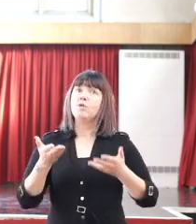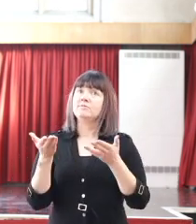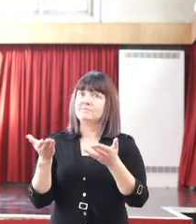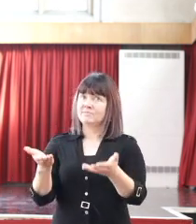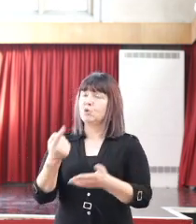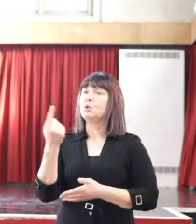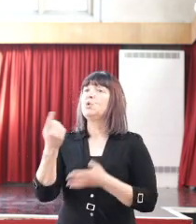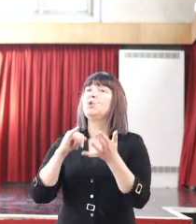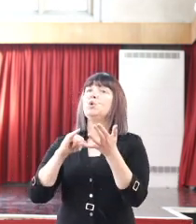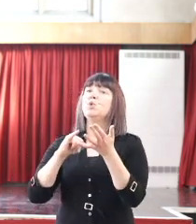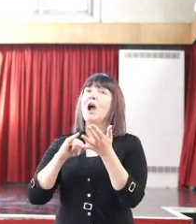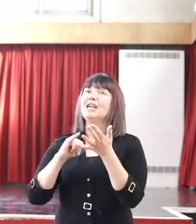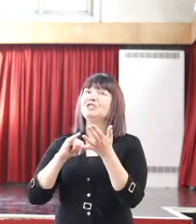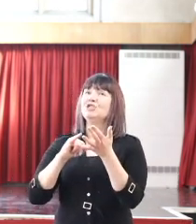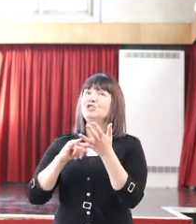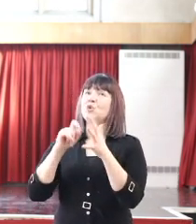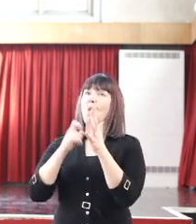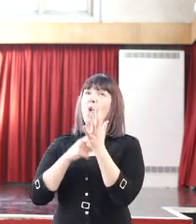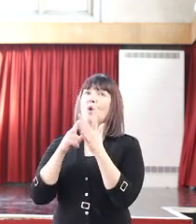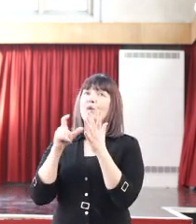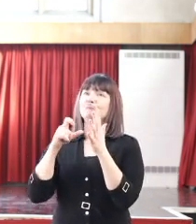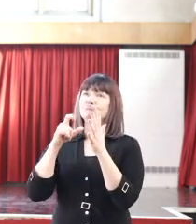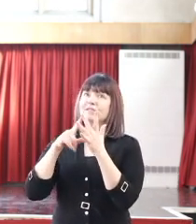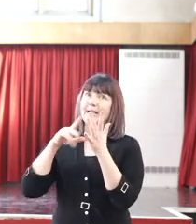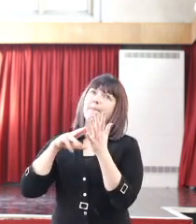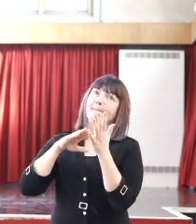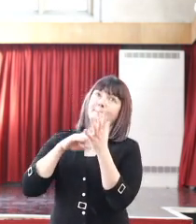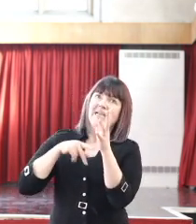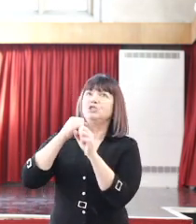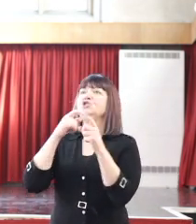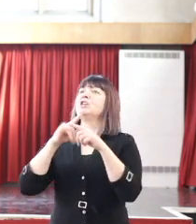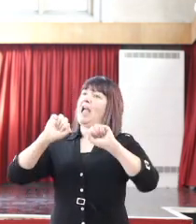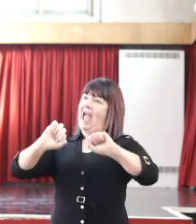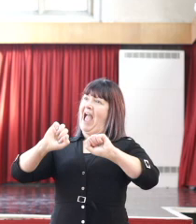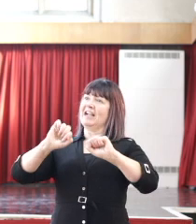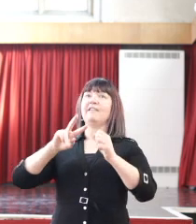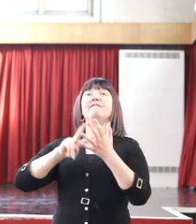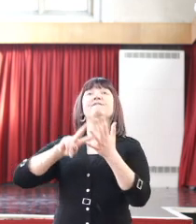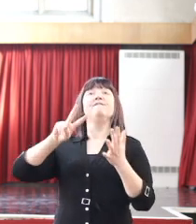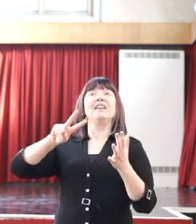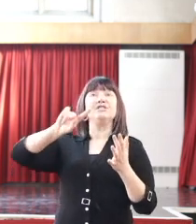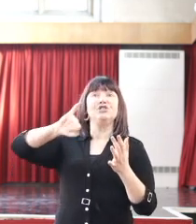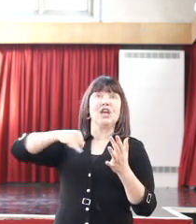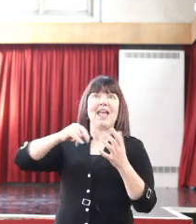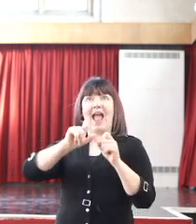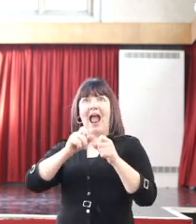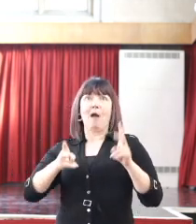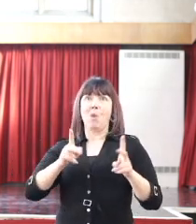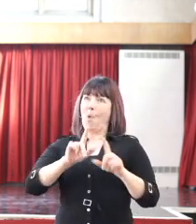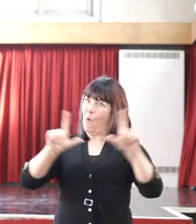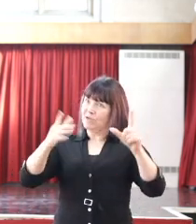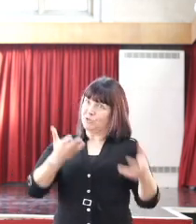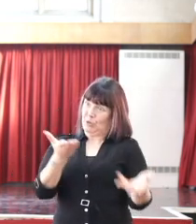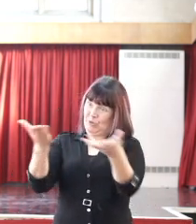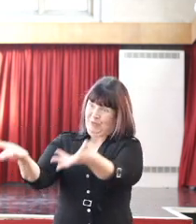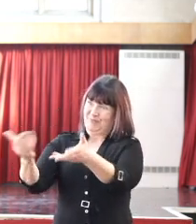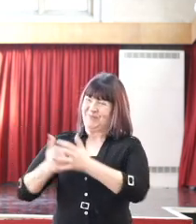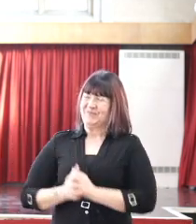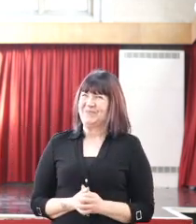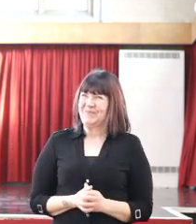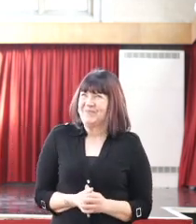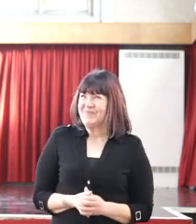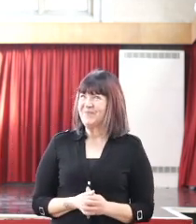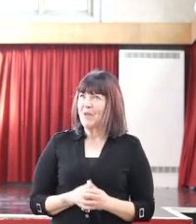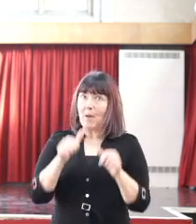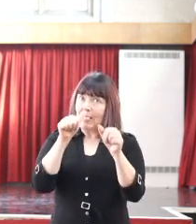to Shaun, PRICKIMAGE, and VJ Outlaw to do their piece, and I'm hoping that we can do as